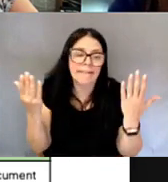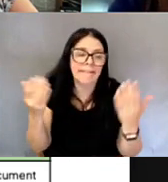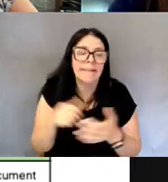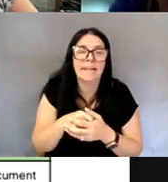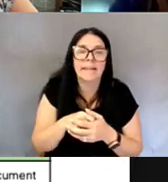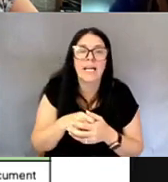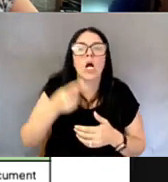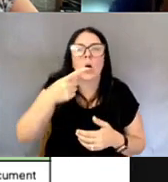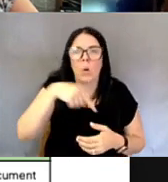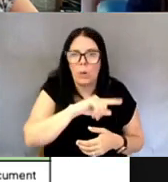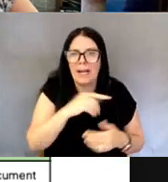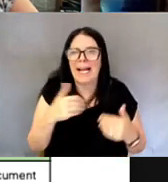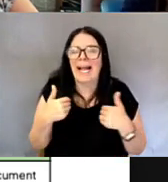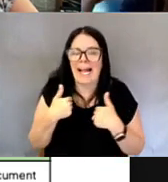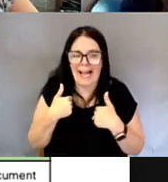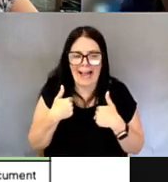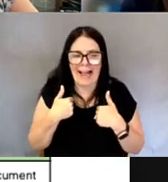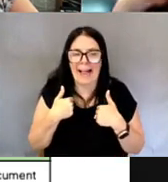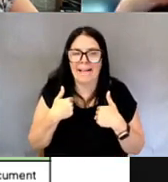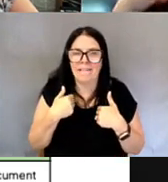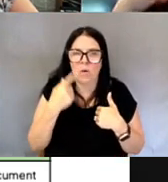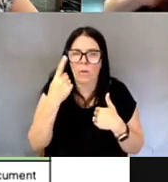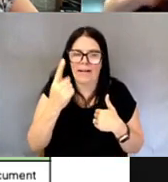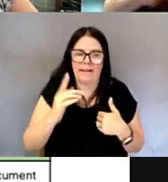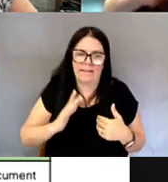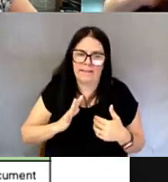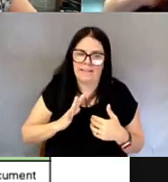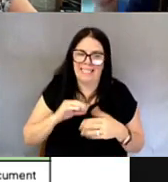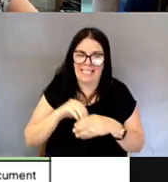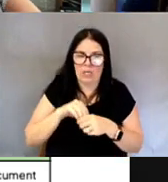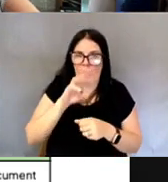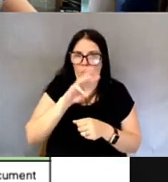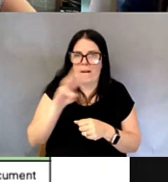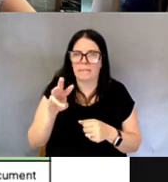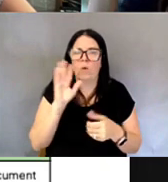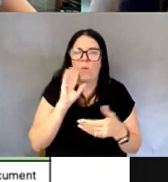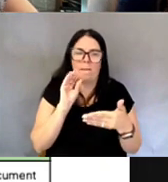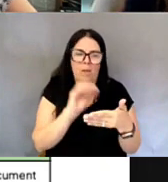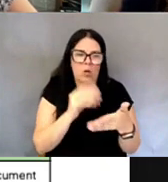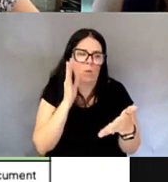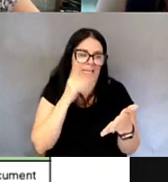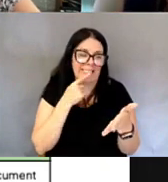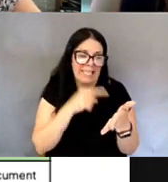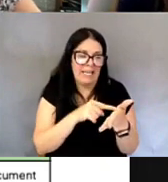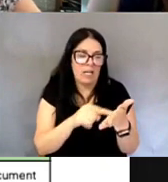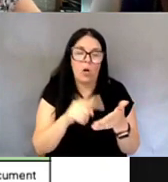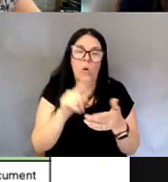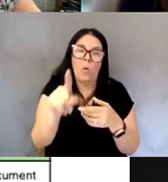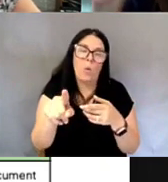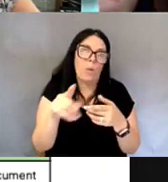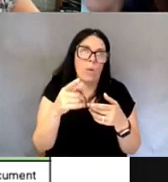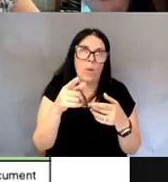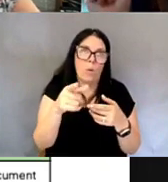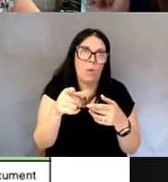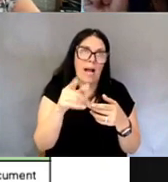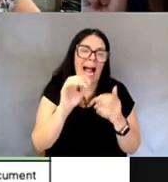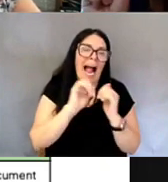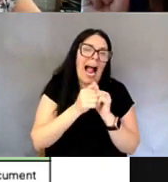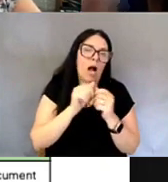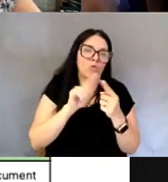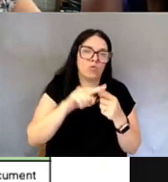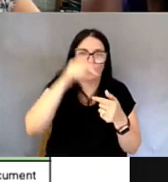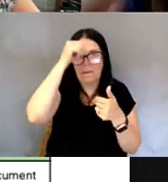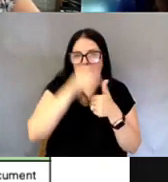little resource, a handy one in the website that'll be like, hey, when you forget, some ways to not forget